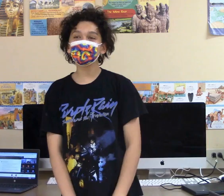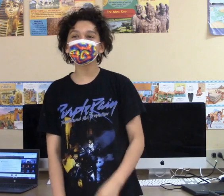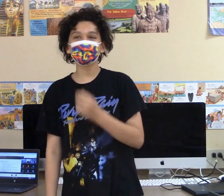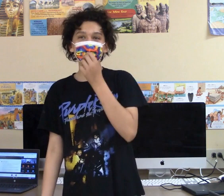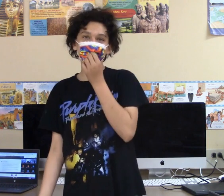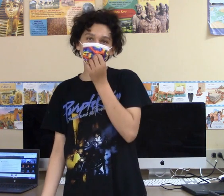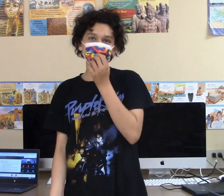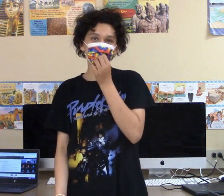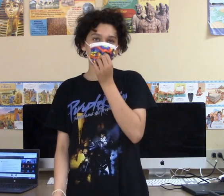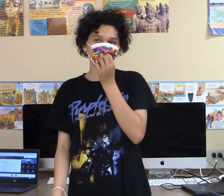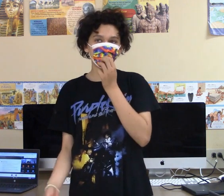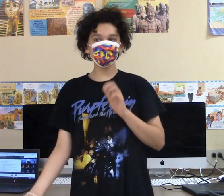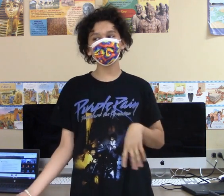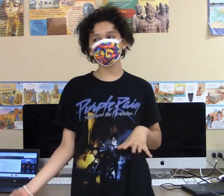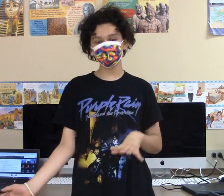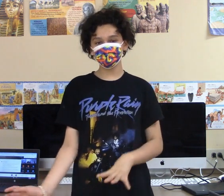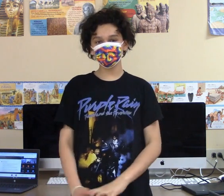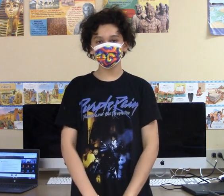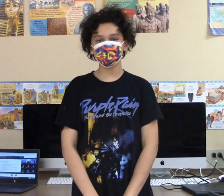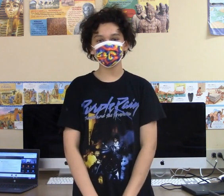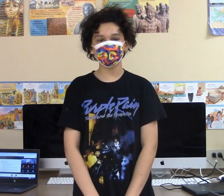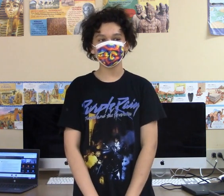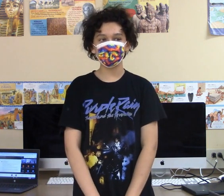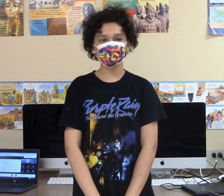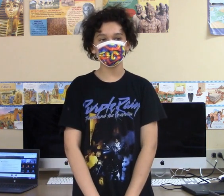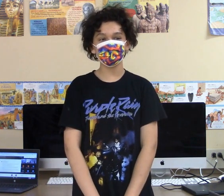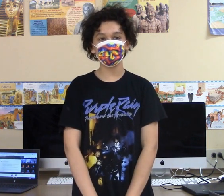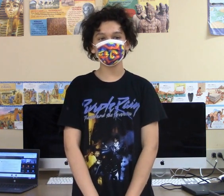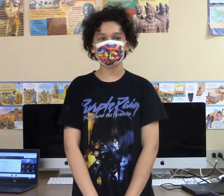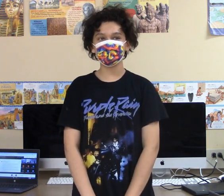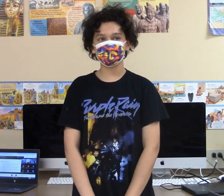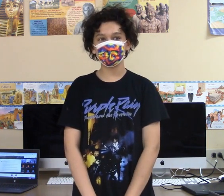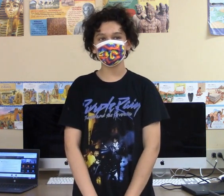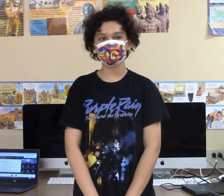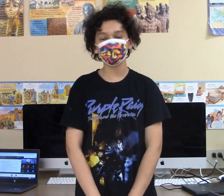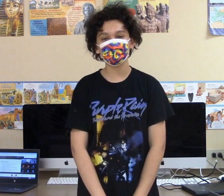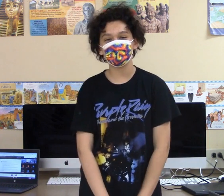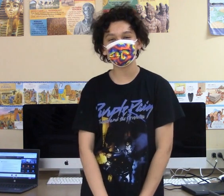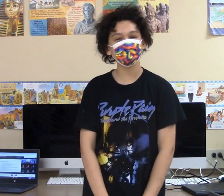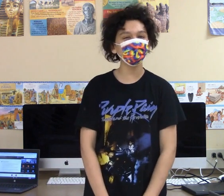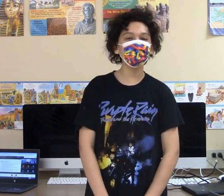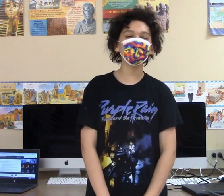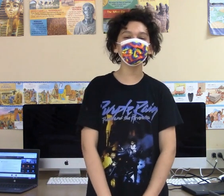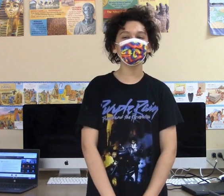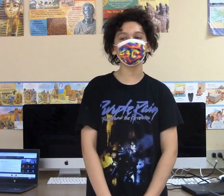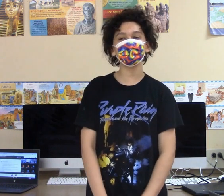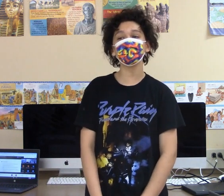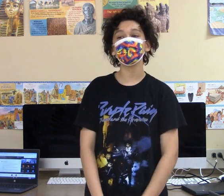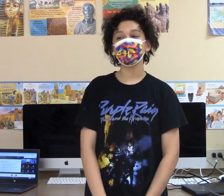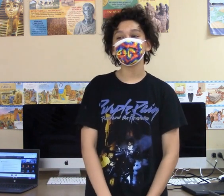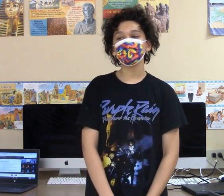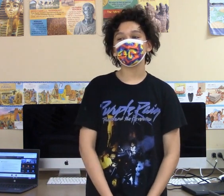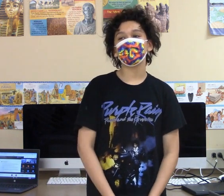I want to get the vaccine because usual vaccines go through testing for like 4 years, and the COVID vaccine hasn't gone through testing long enough in my